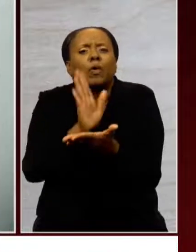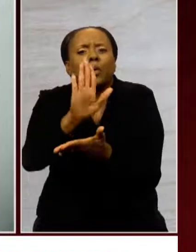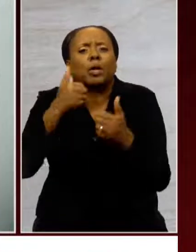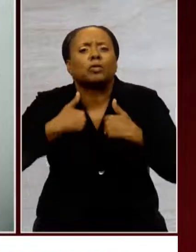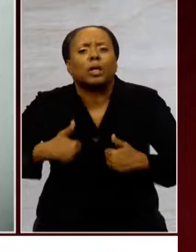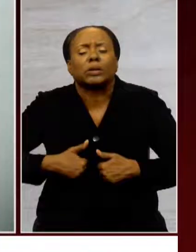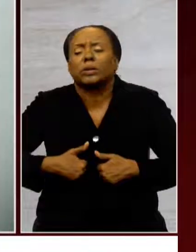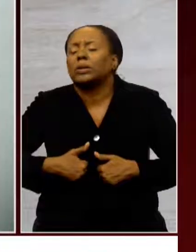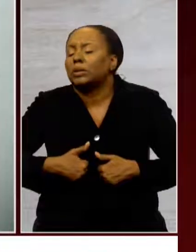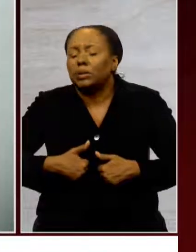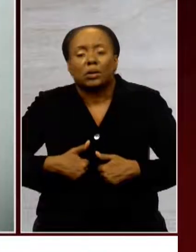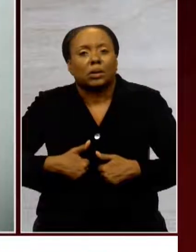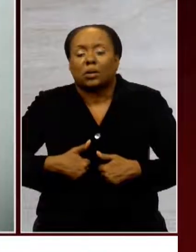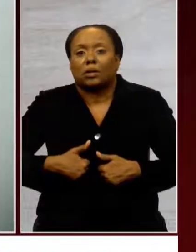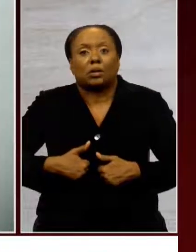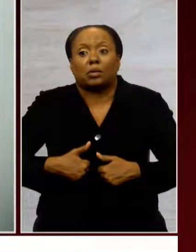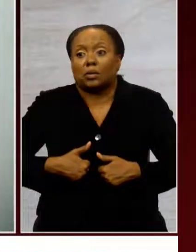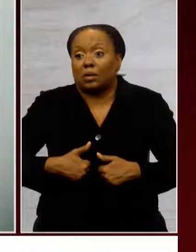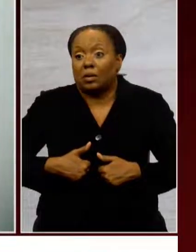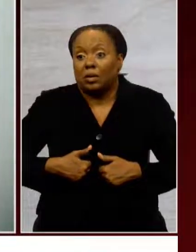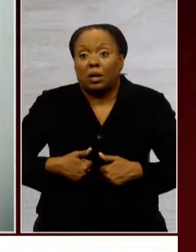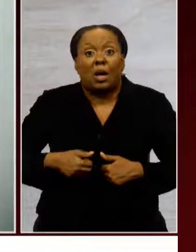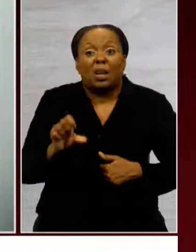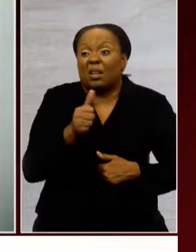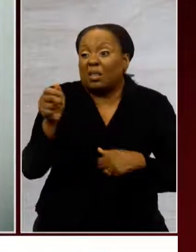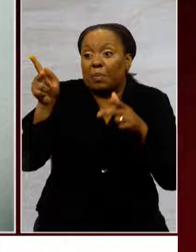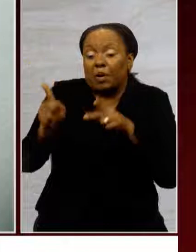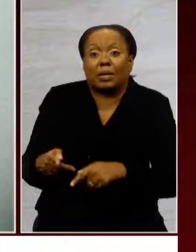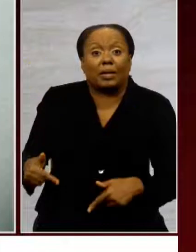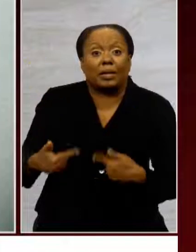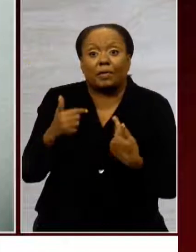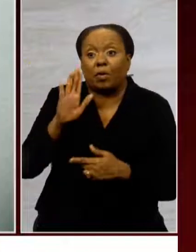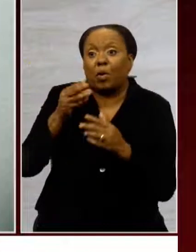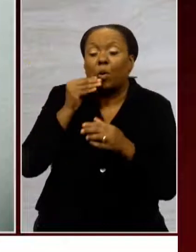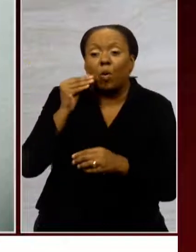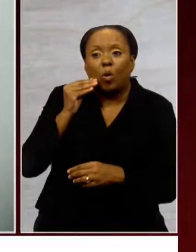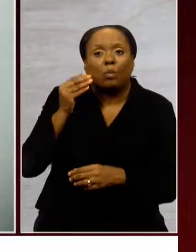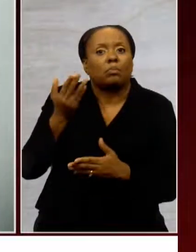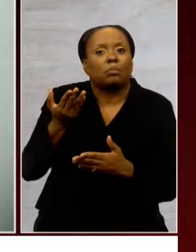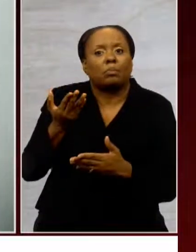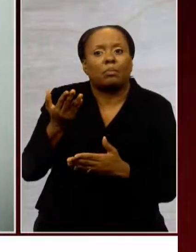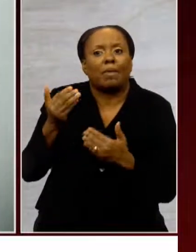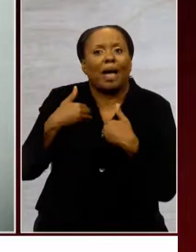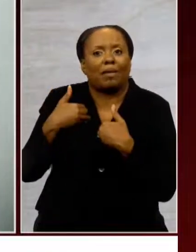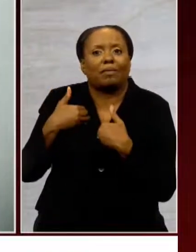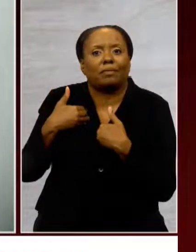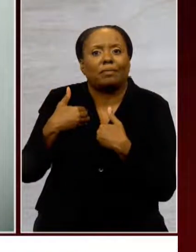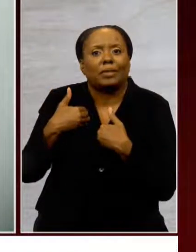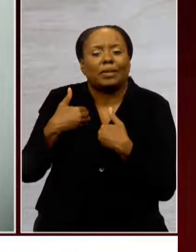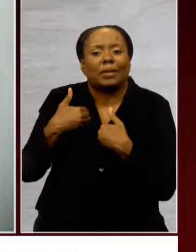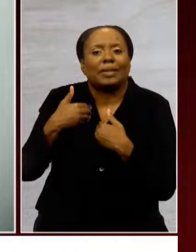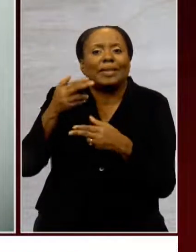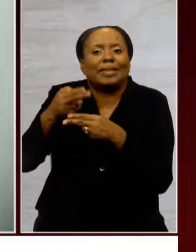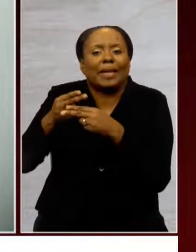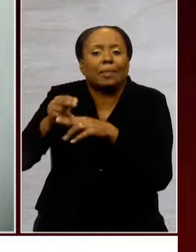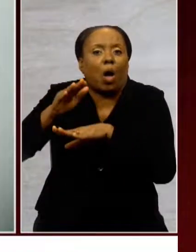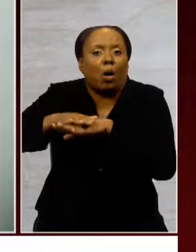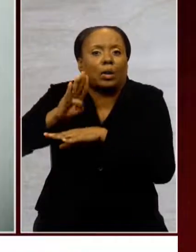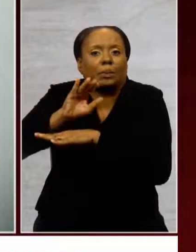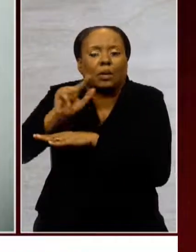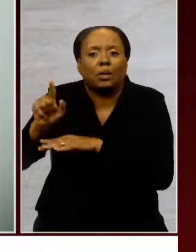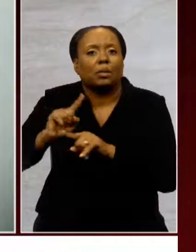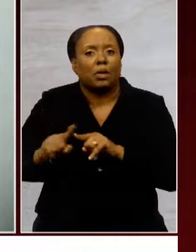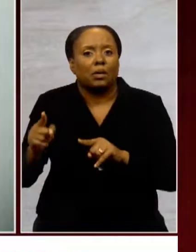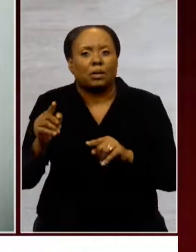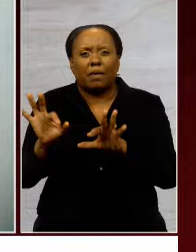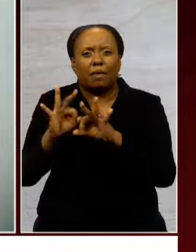have to get someone from the home. But there are situations where the family members take advantage